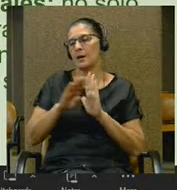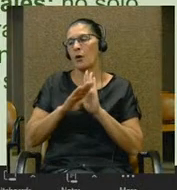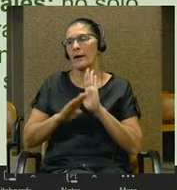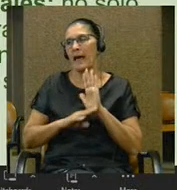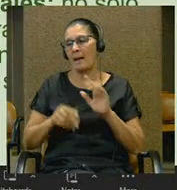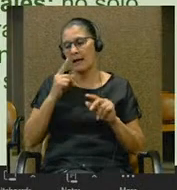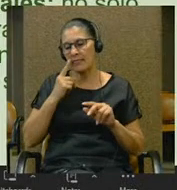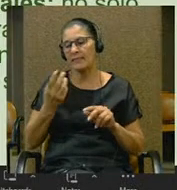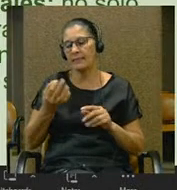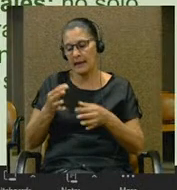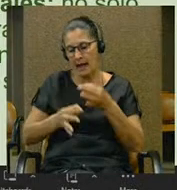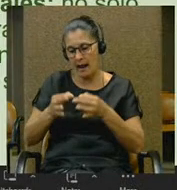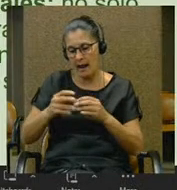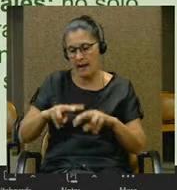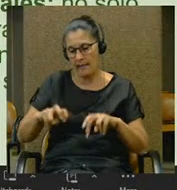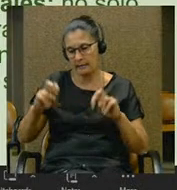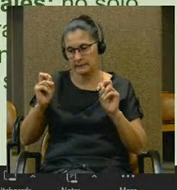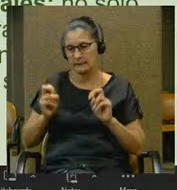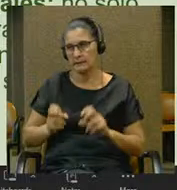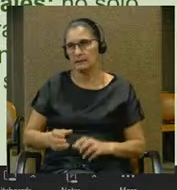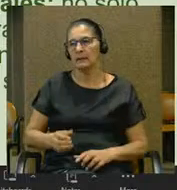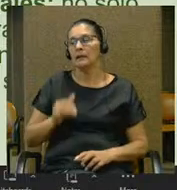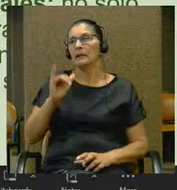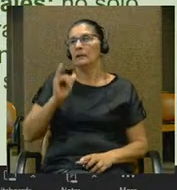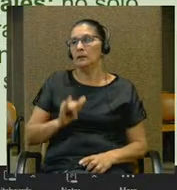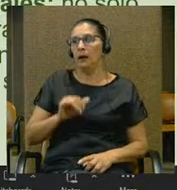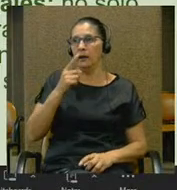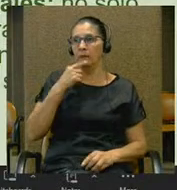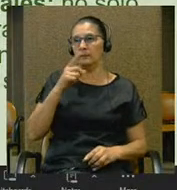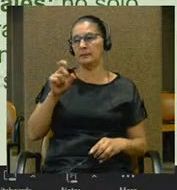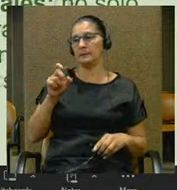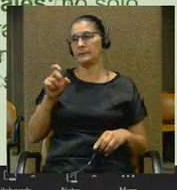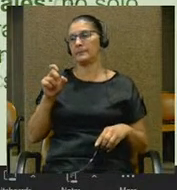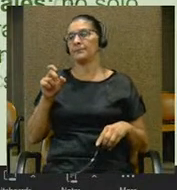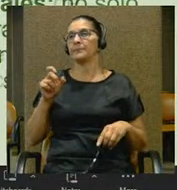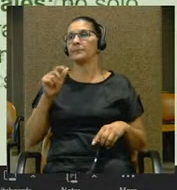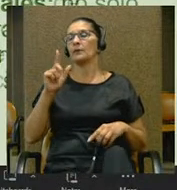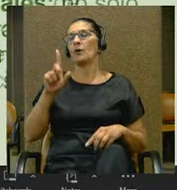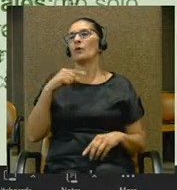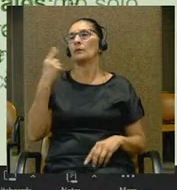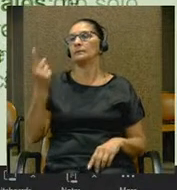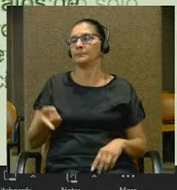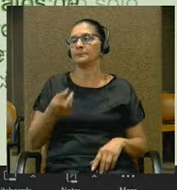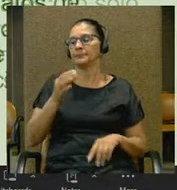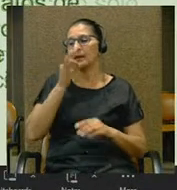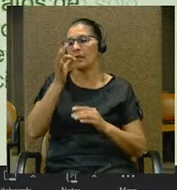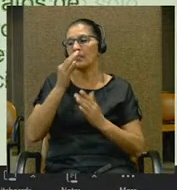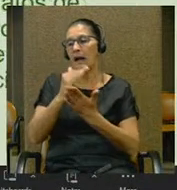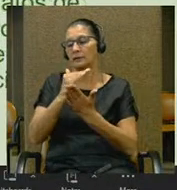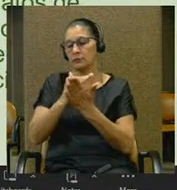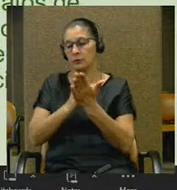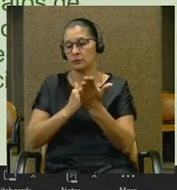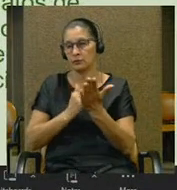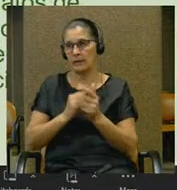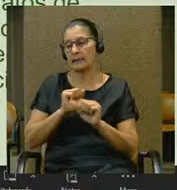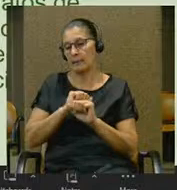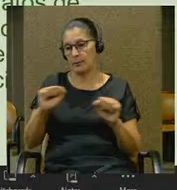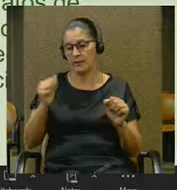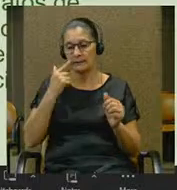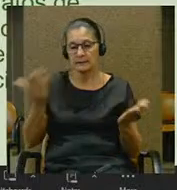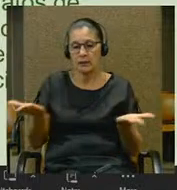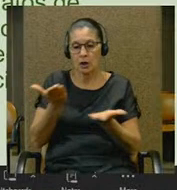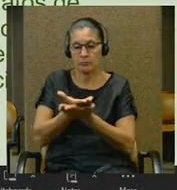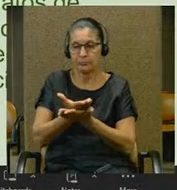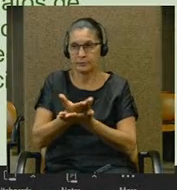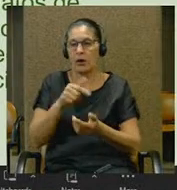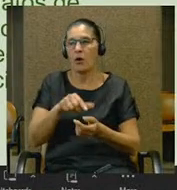have these programs for wastewater analysis. And of course, there are other sources of data that